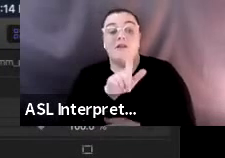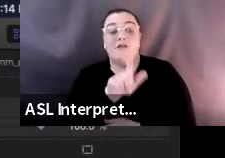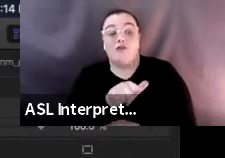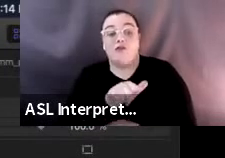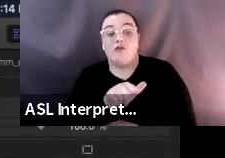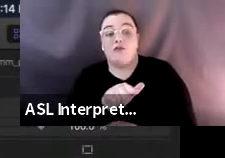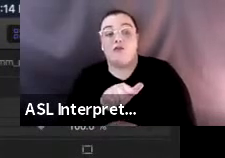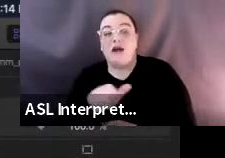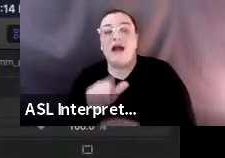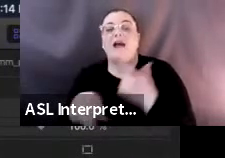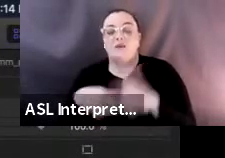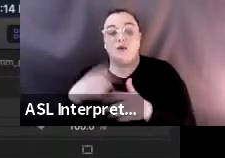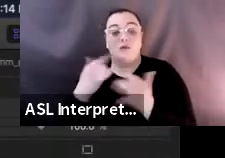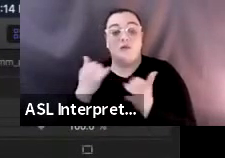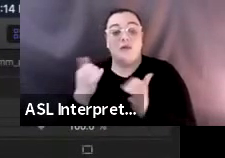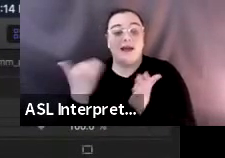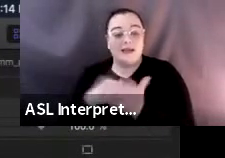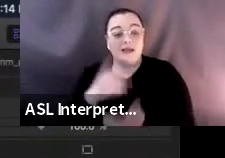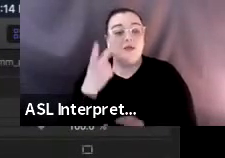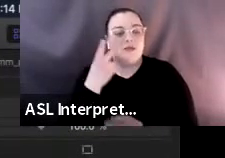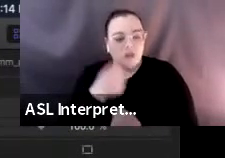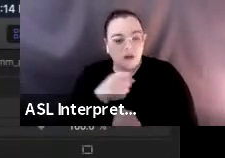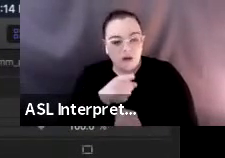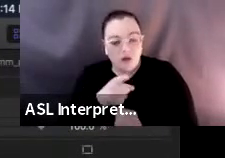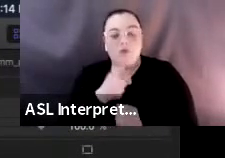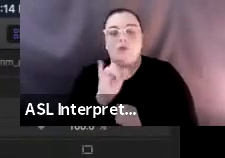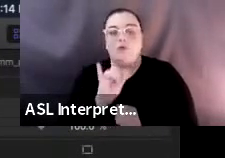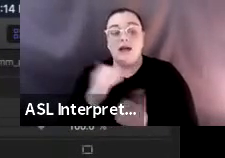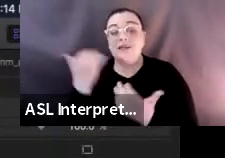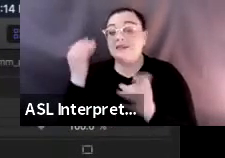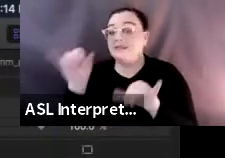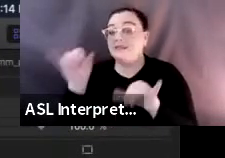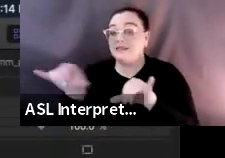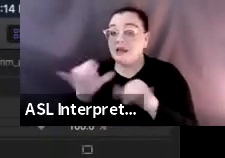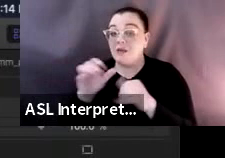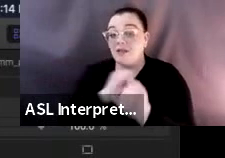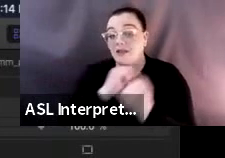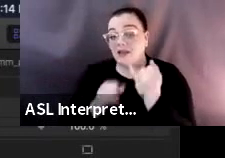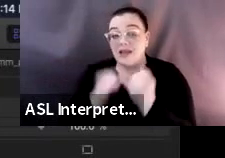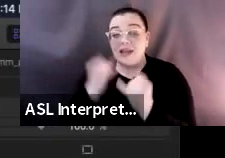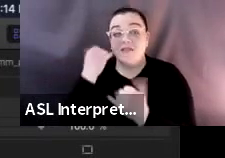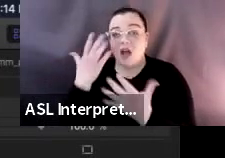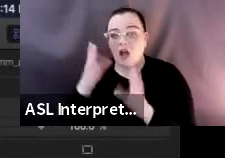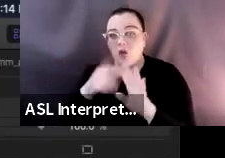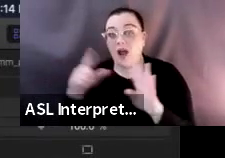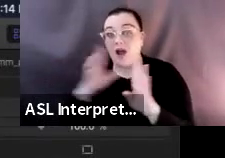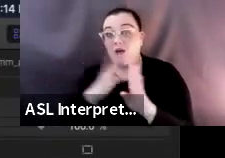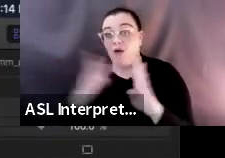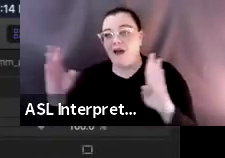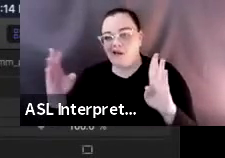it starts right there. And I can do the same thing at the end. If I want to end a little bit shorter, I don't need all of that